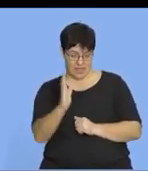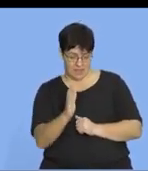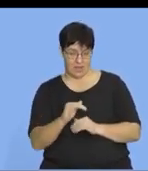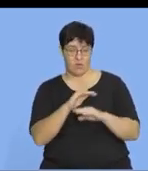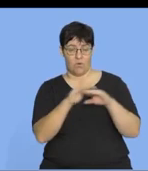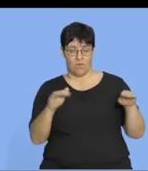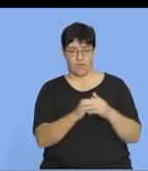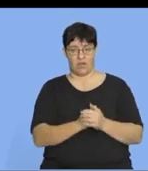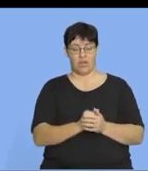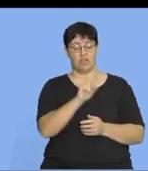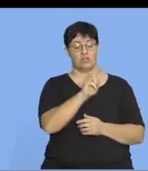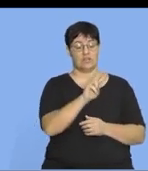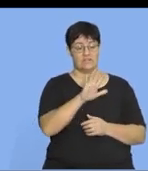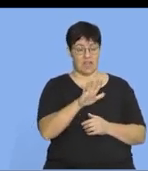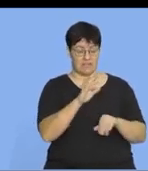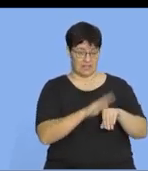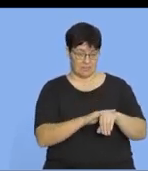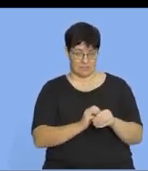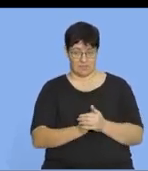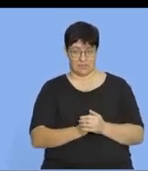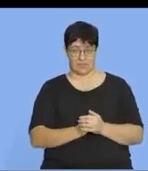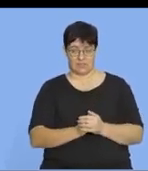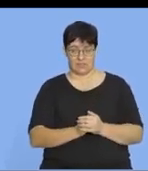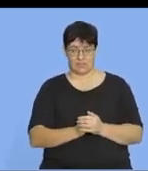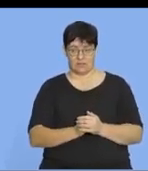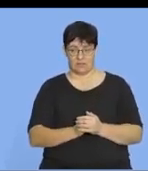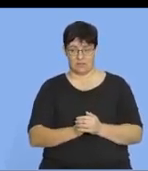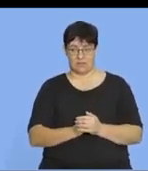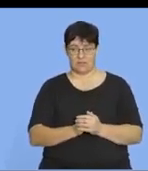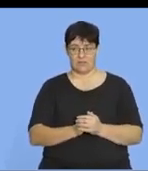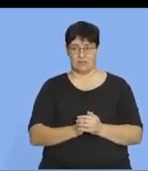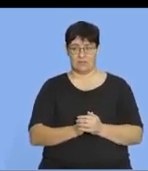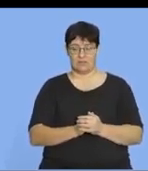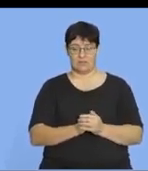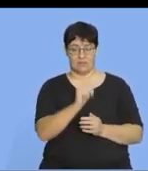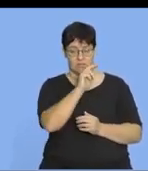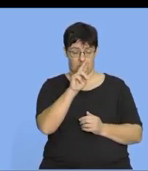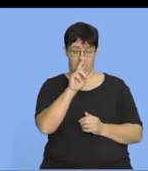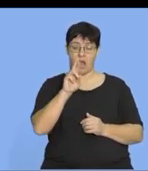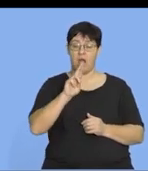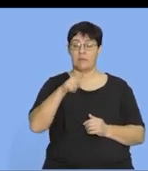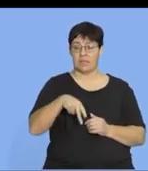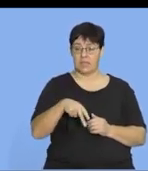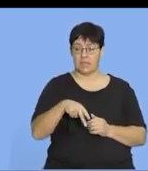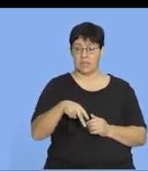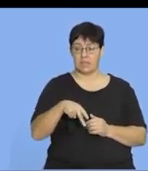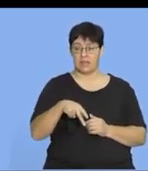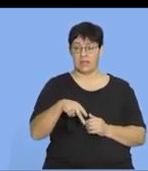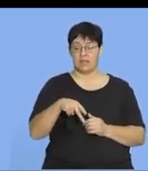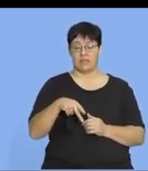over 25 times, it's got to be squared, the radius of the